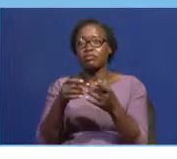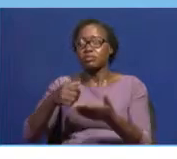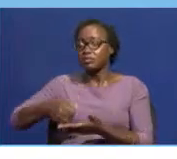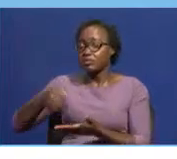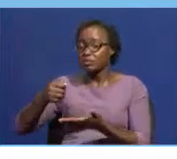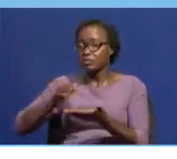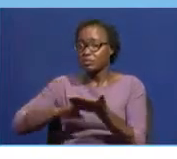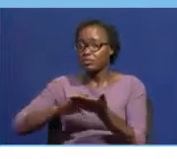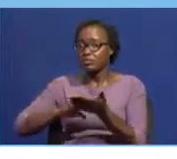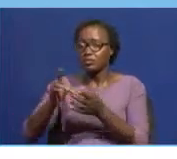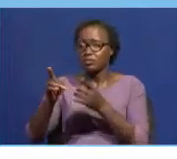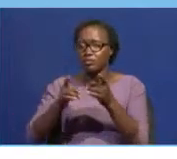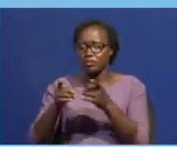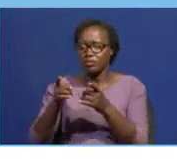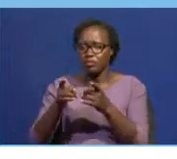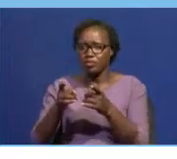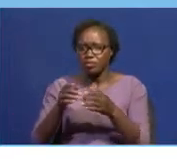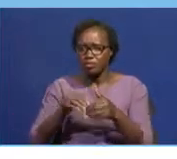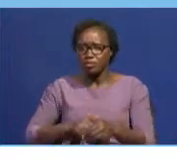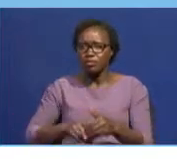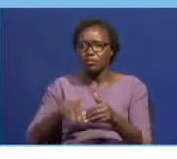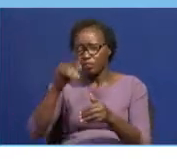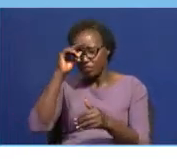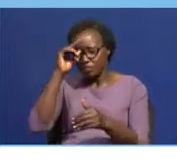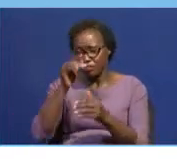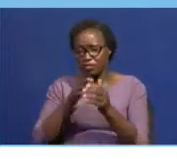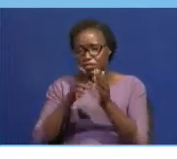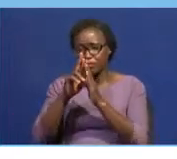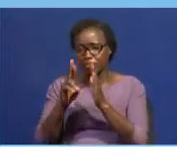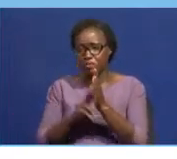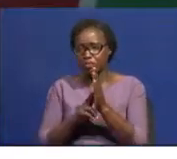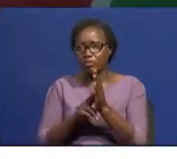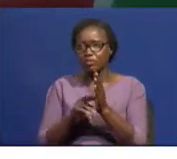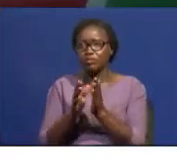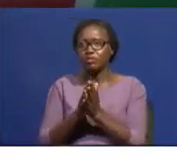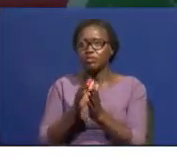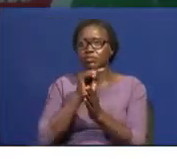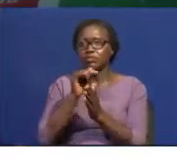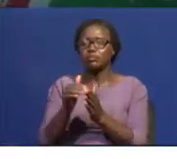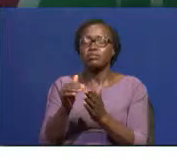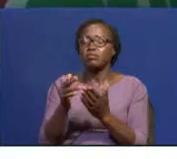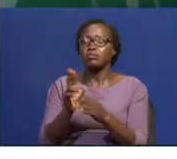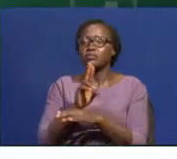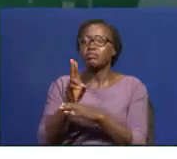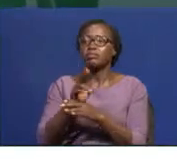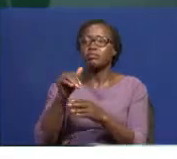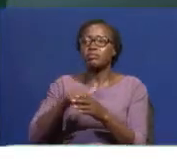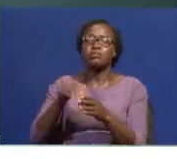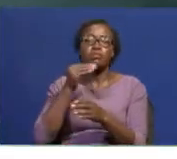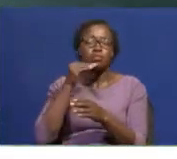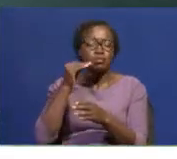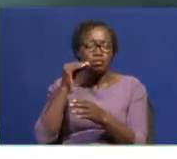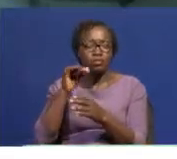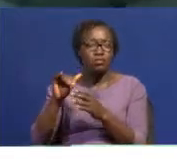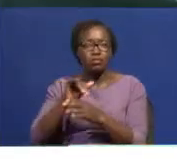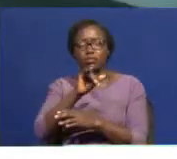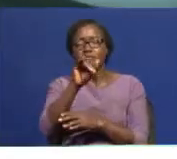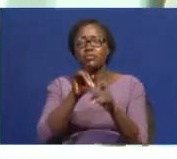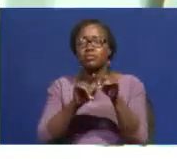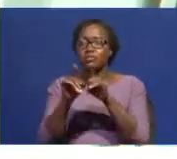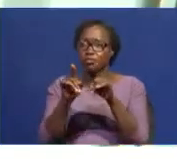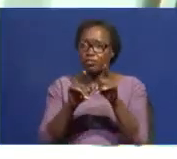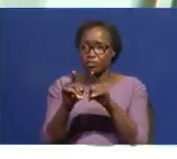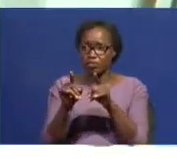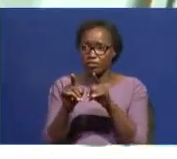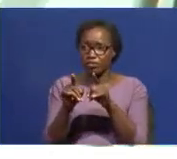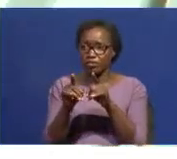Budget recommends strict compliance with government guidelines relating to non-core expenses, including domestic and foreign travel.